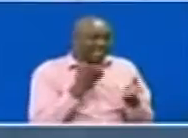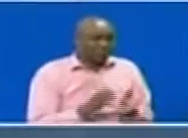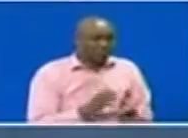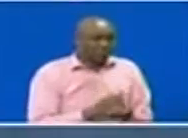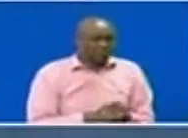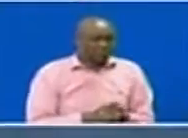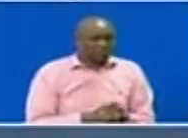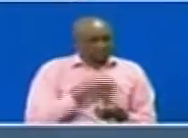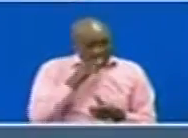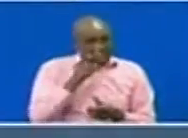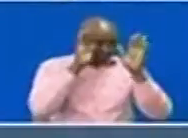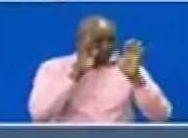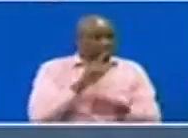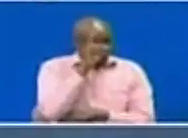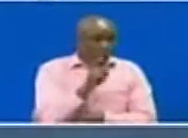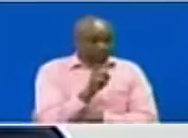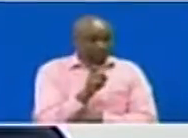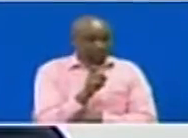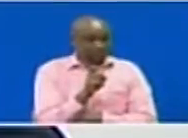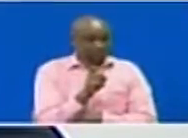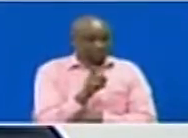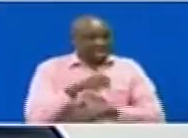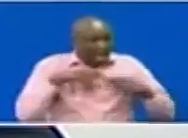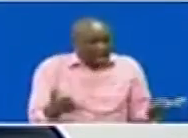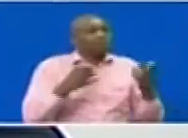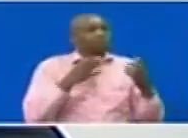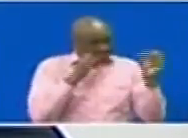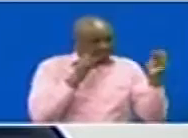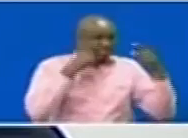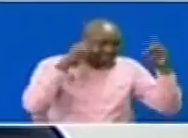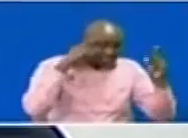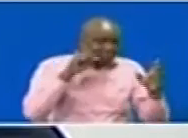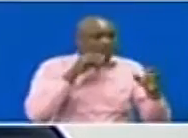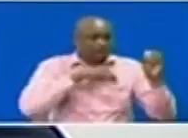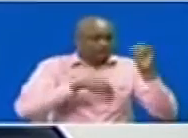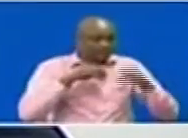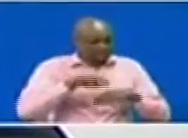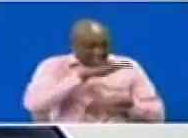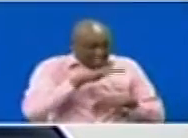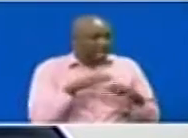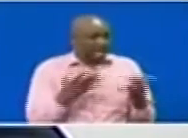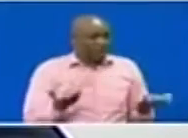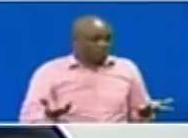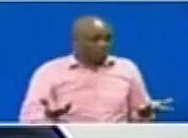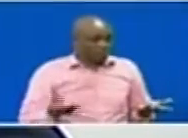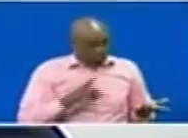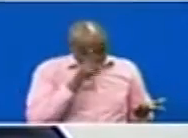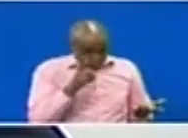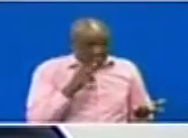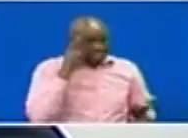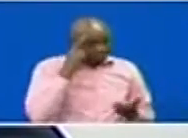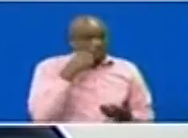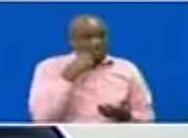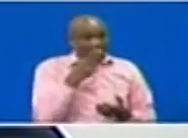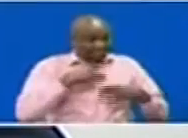But you've made an important question, which is how successful has been the president's fight on corruption? And the